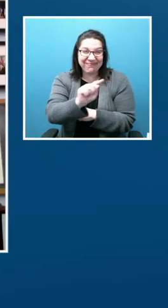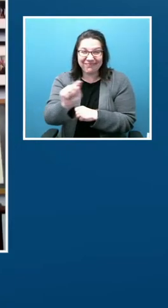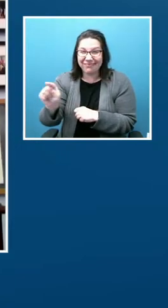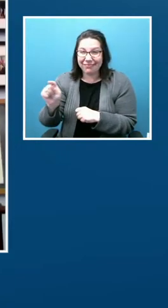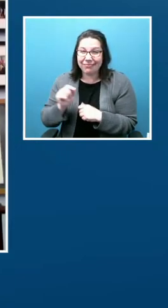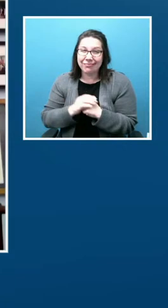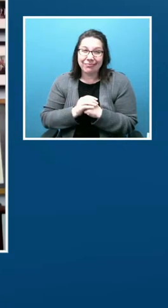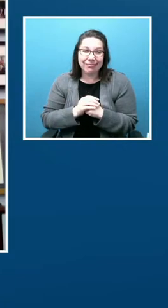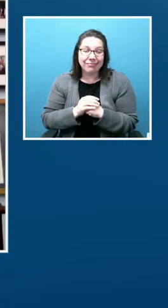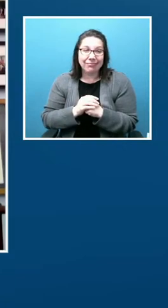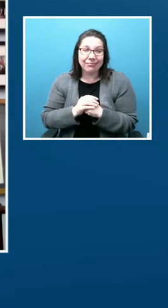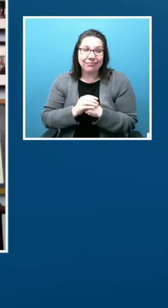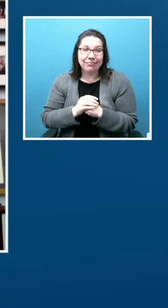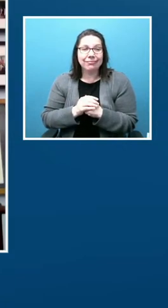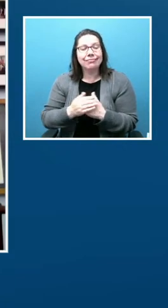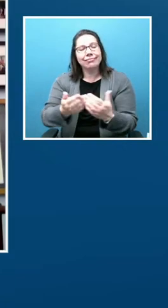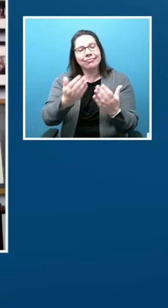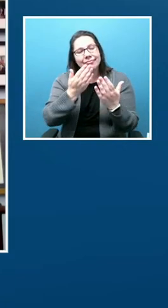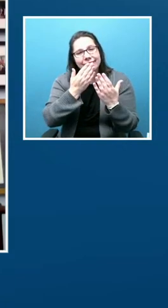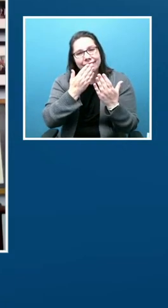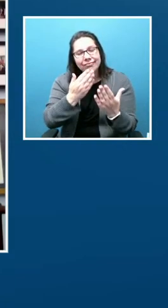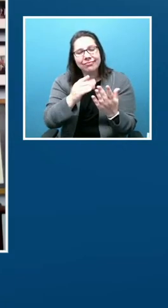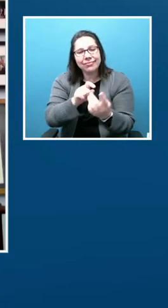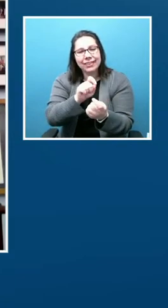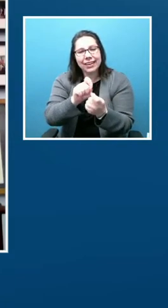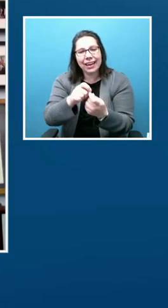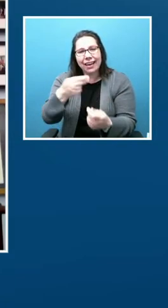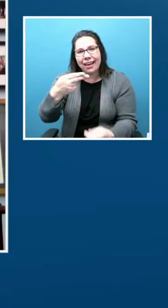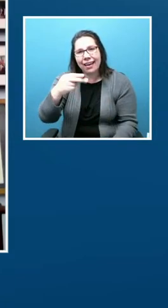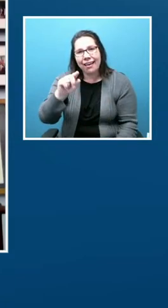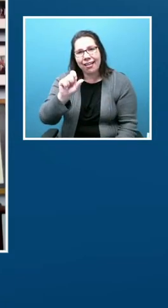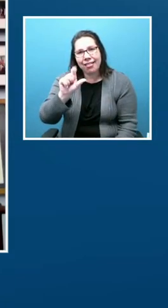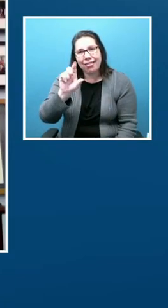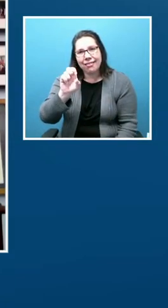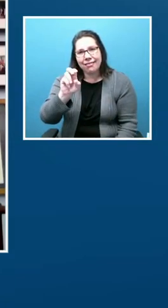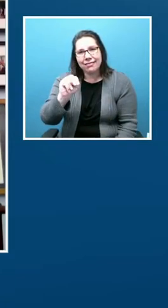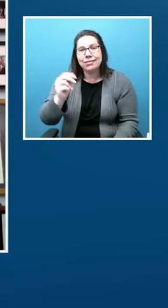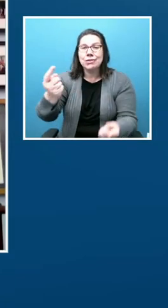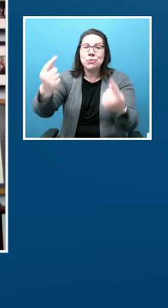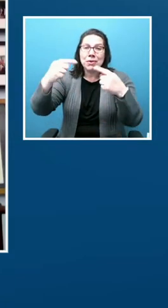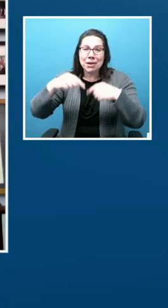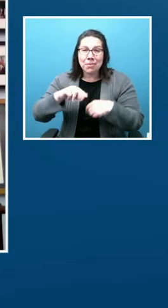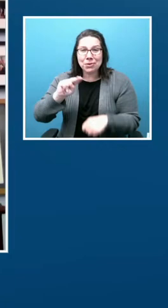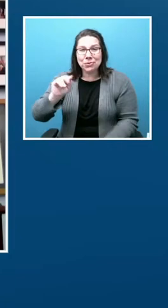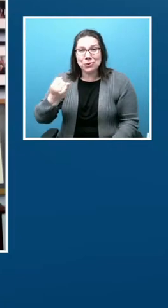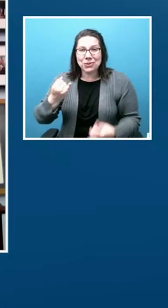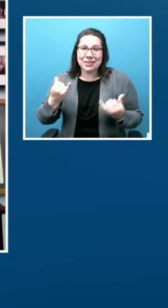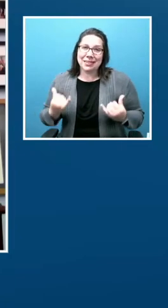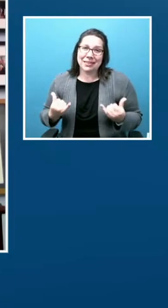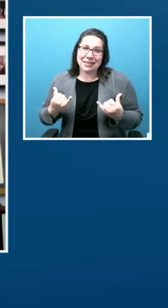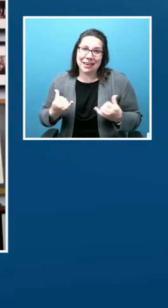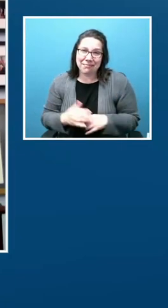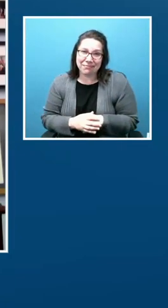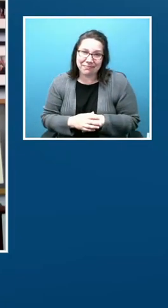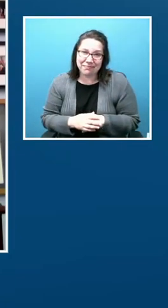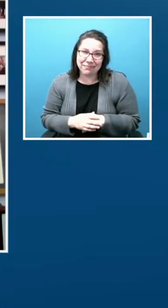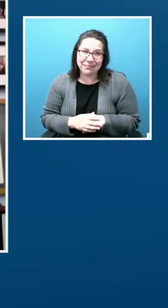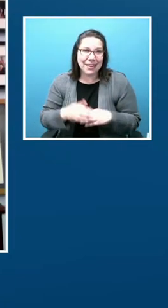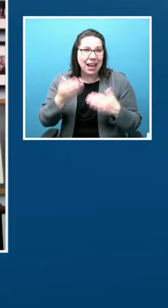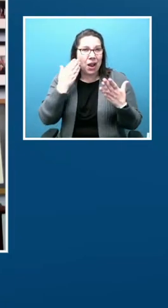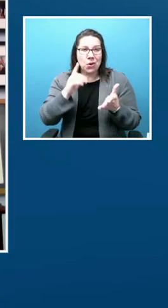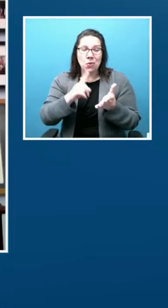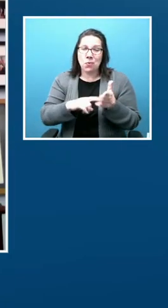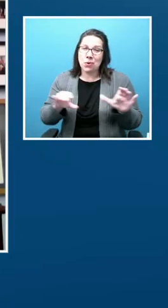to thank especially Ms. Helen for coming to New Jersey today. And I don't know what I would do without